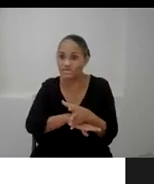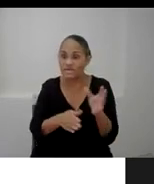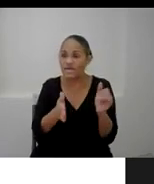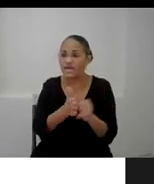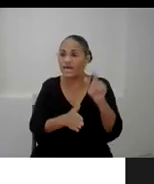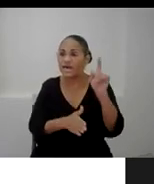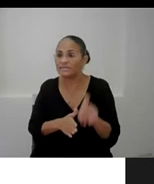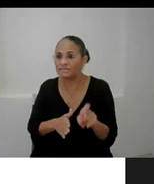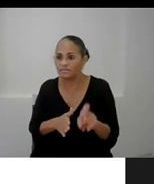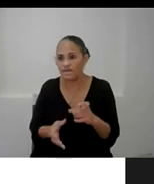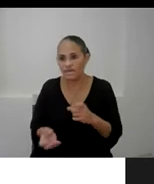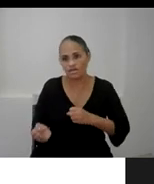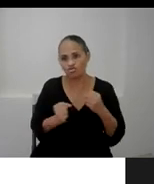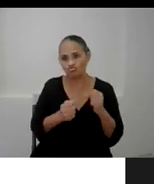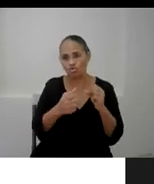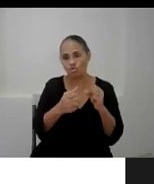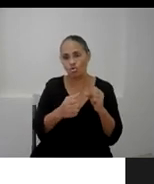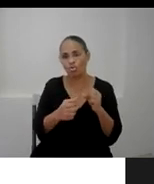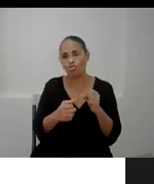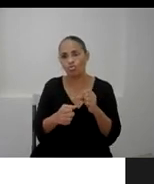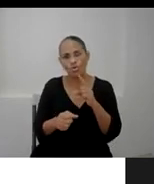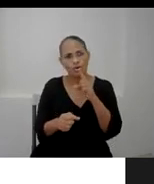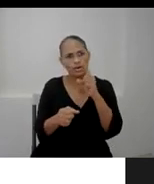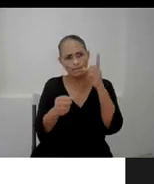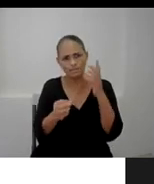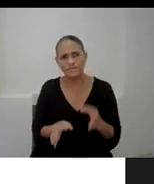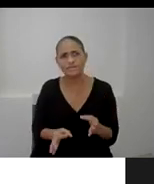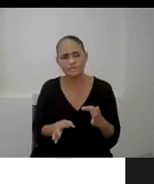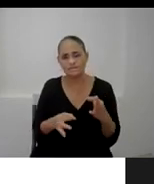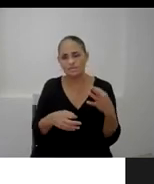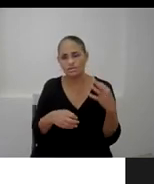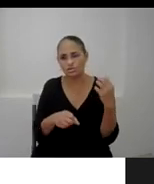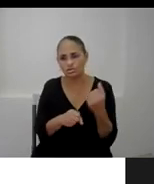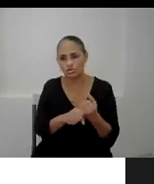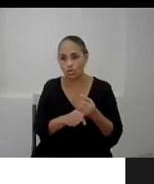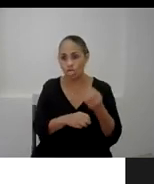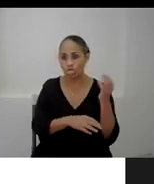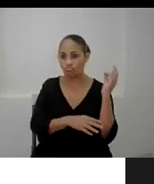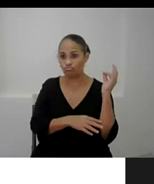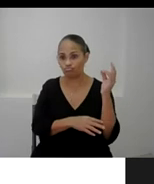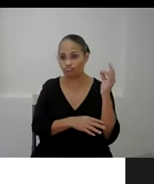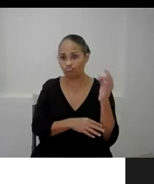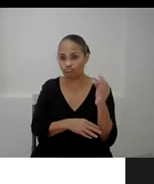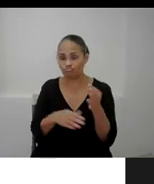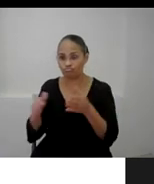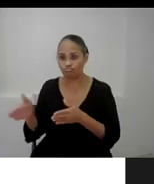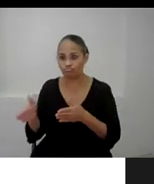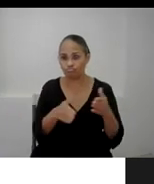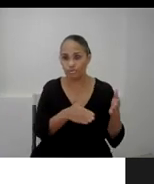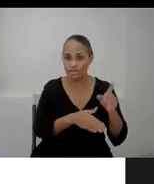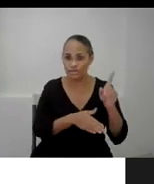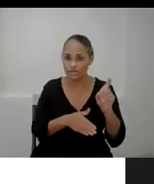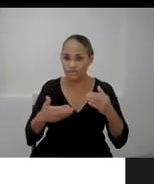be a very strong commitment of the facilitator to carry out person-centered planning. They need to